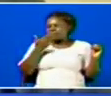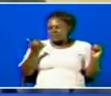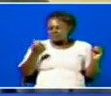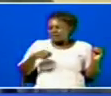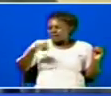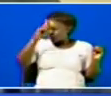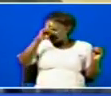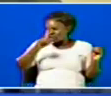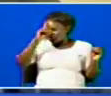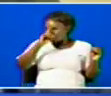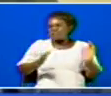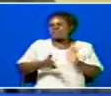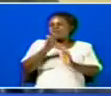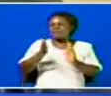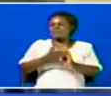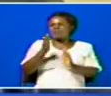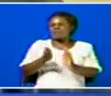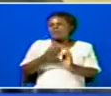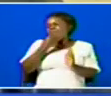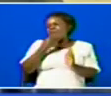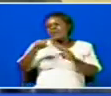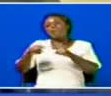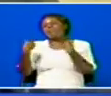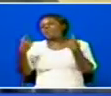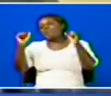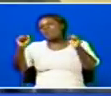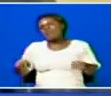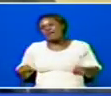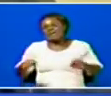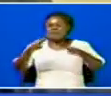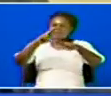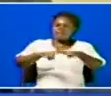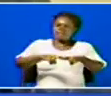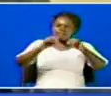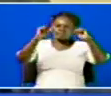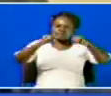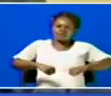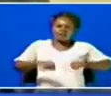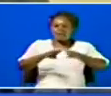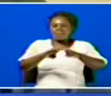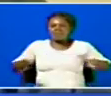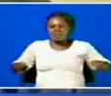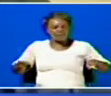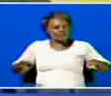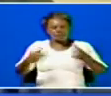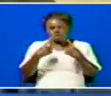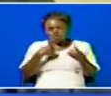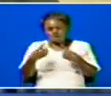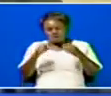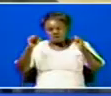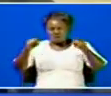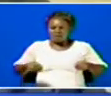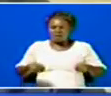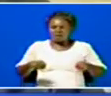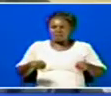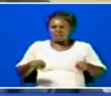urgent. Wanaume wanakosa nanga, na wanarudi wanakaa chini, si permanent, wanakaa chini na wanaongea,